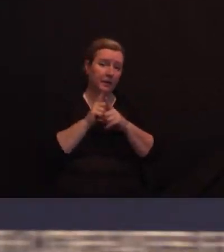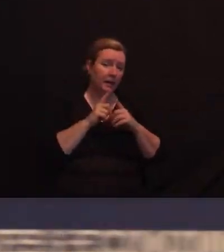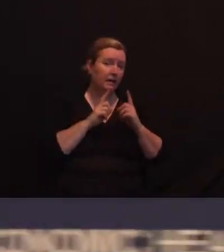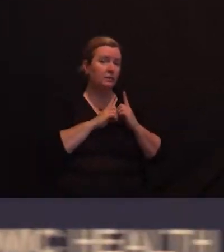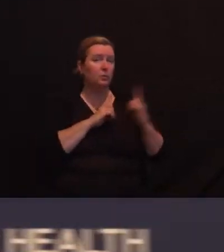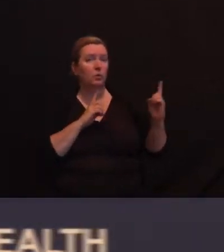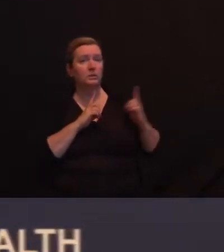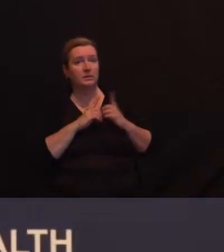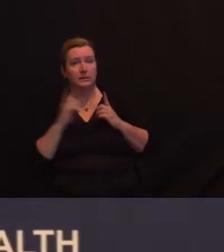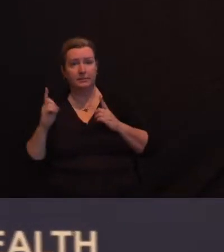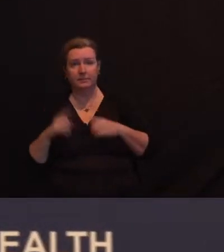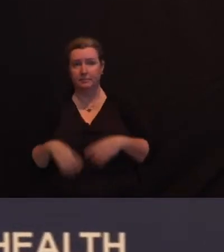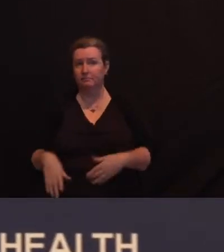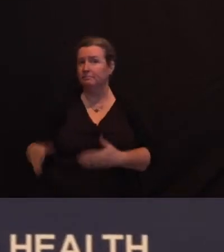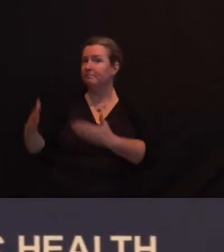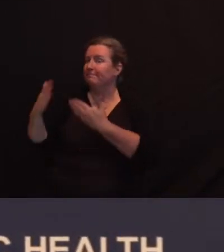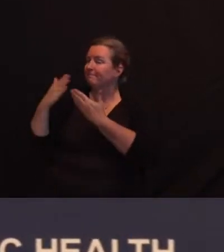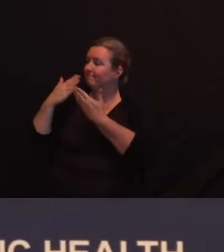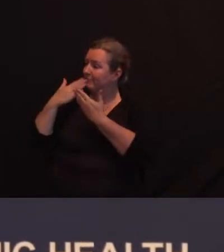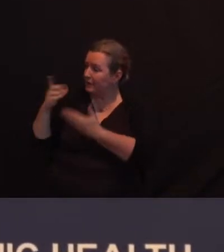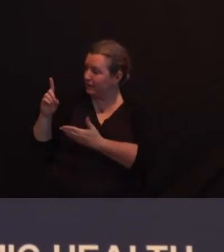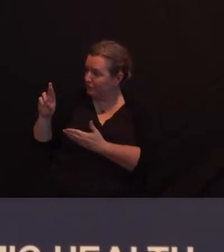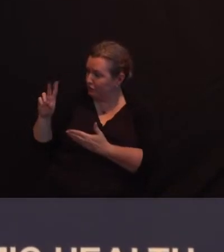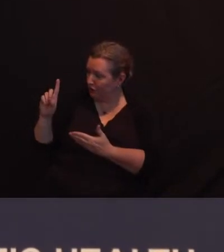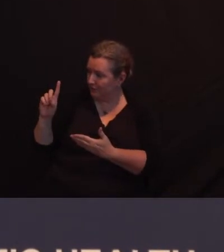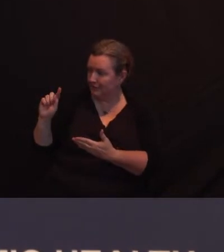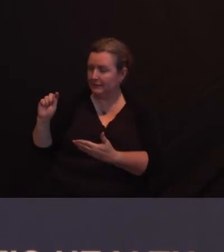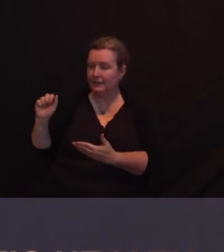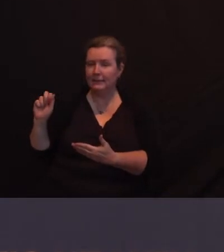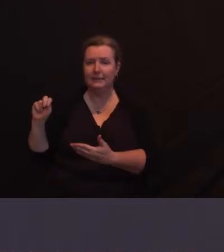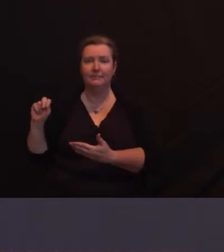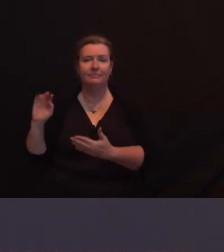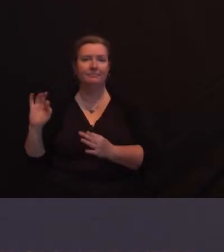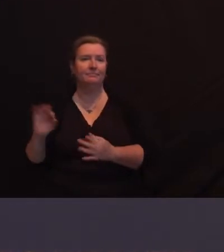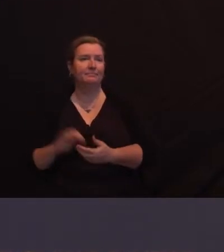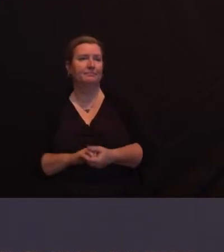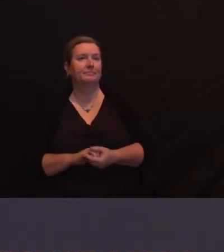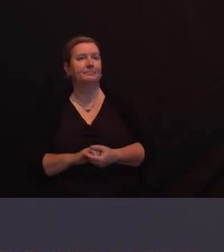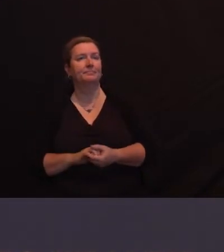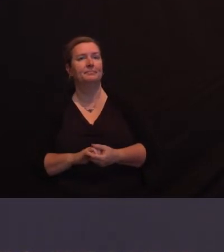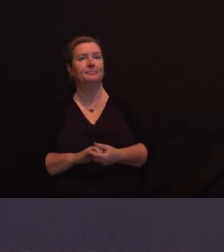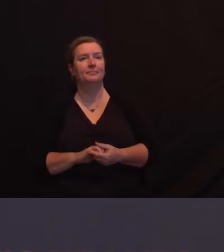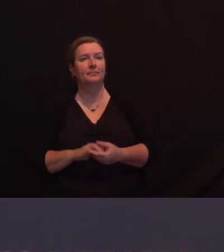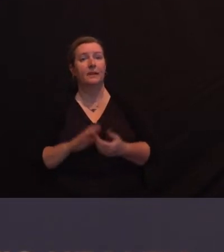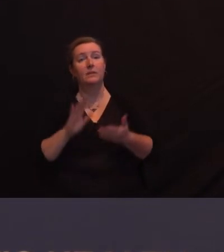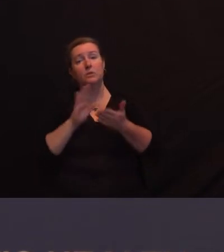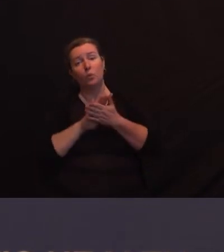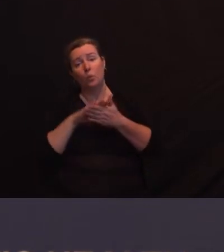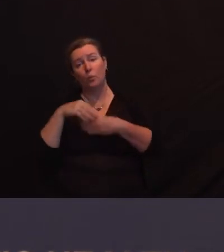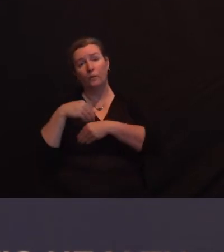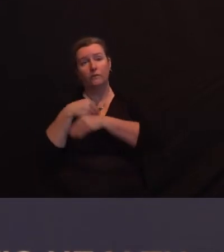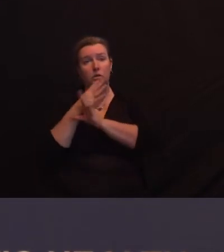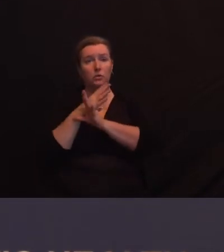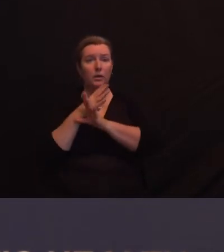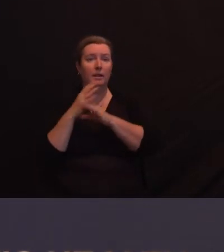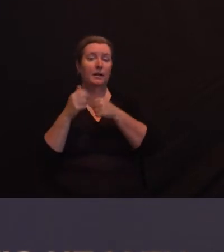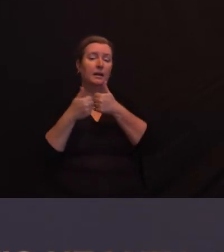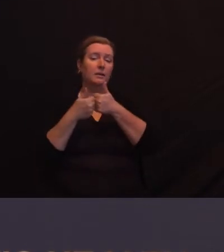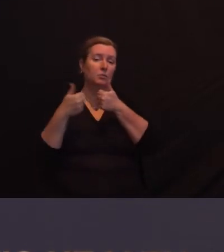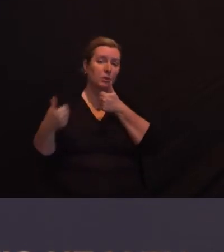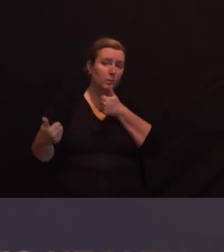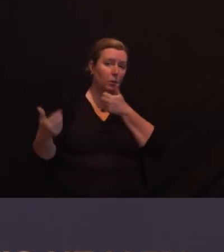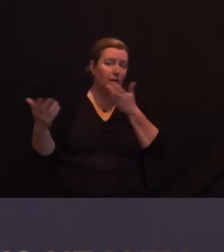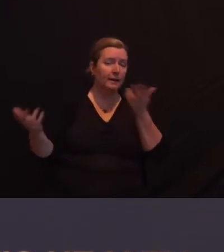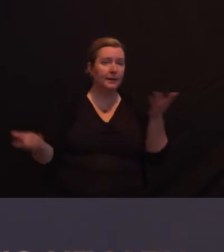Tina, thank you. Good to have you with us. And on virtual options, I'm not just saying that to be polite in a